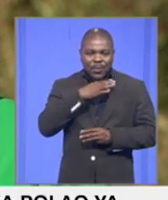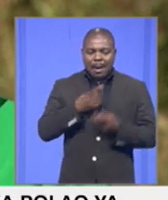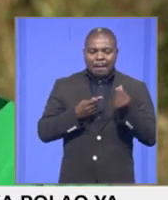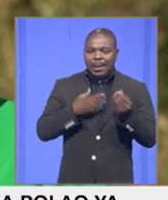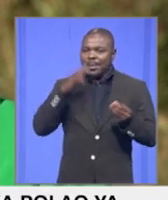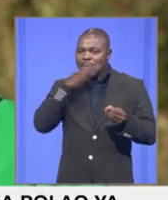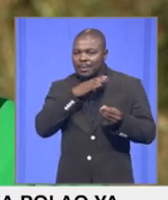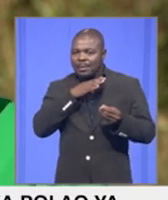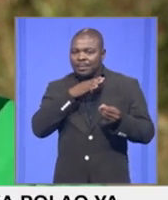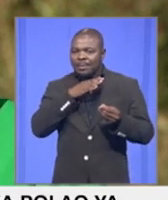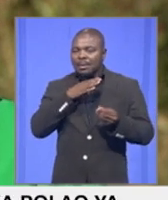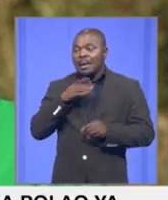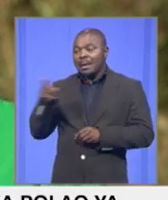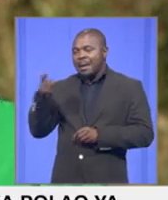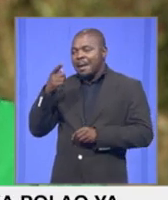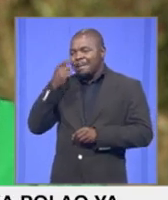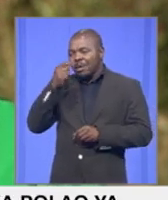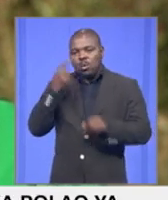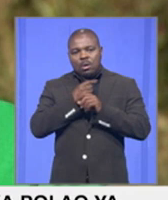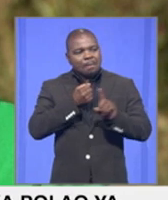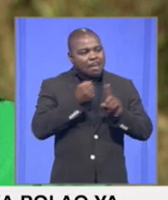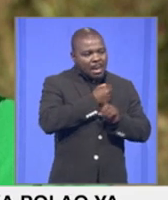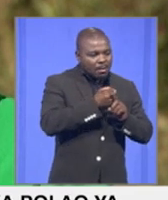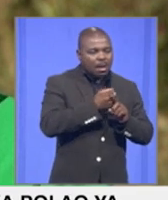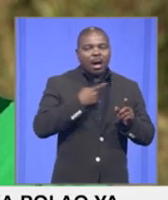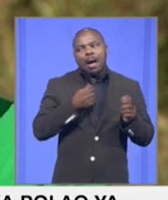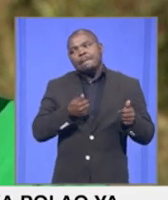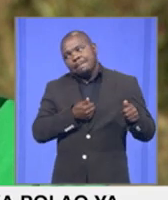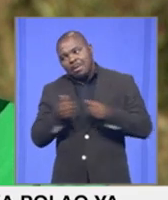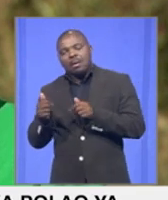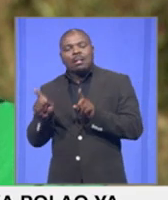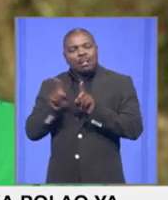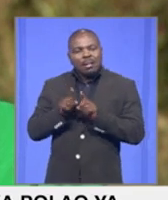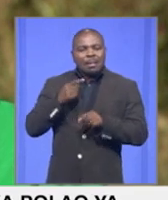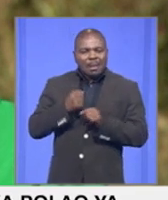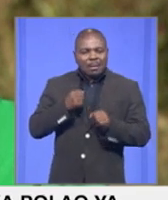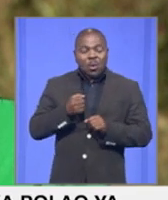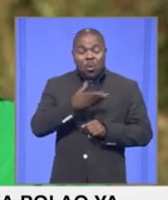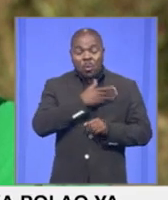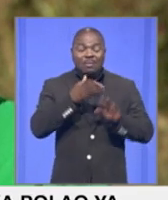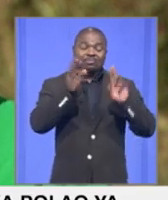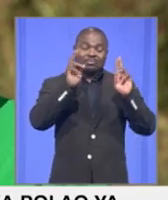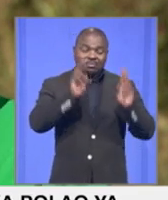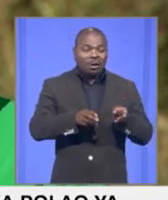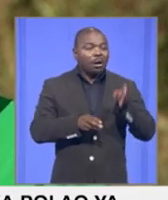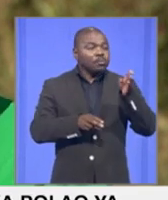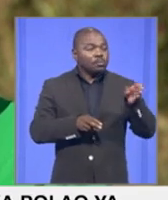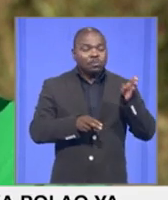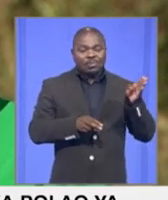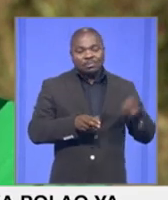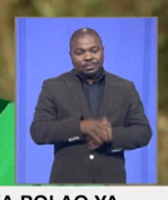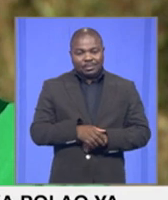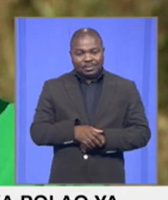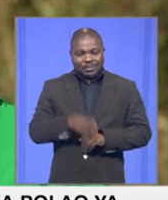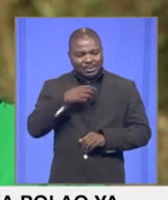money, so the guy will beat you up, you will go back there. Women are dying here, and it seems for